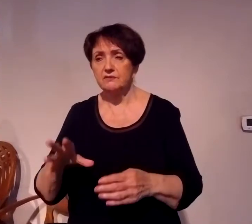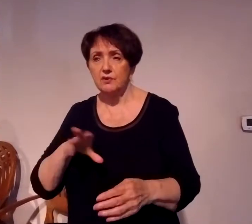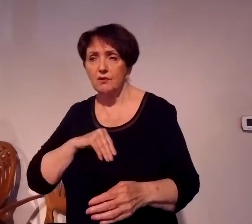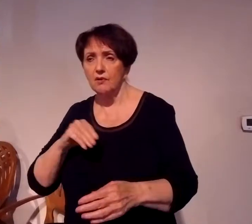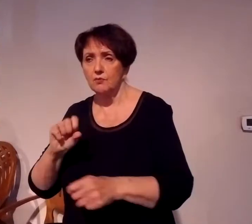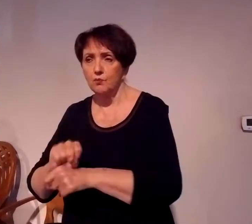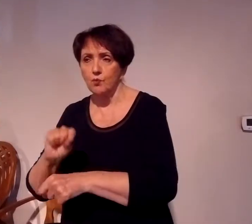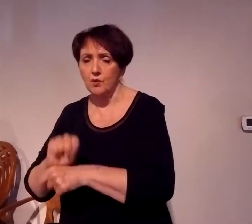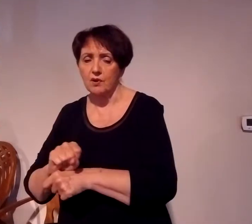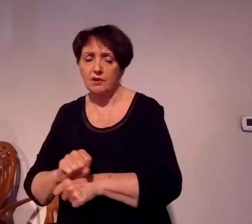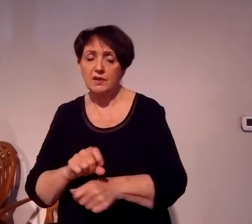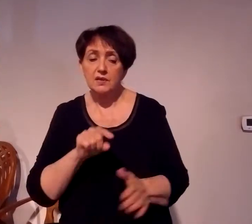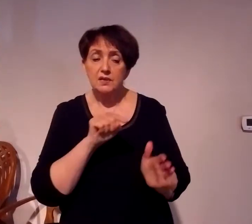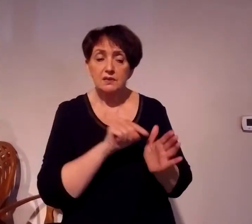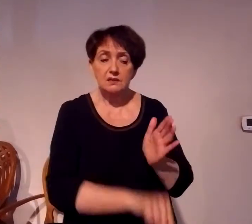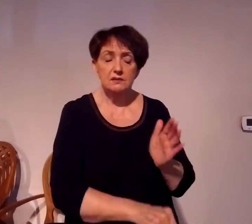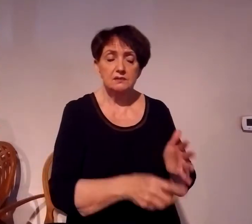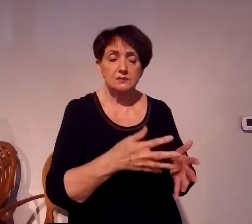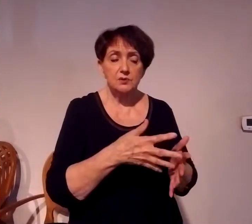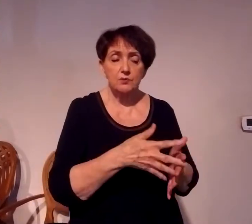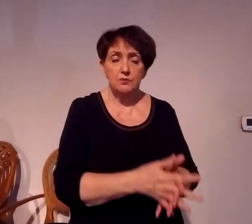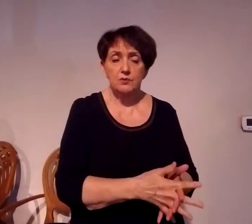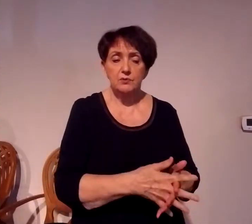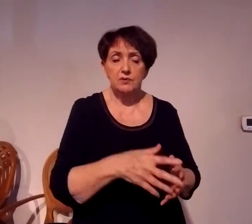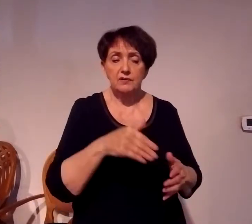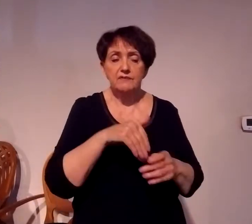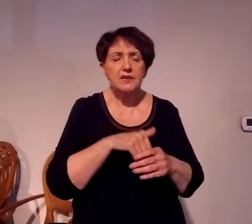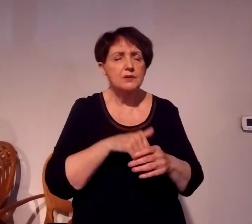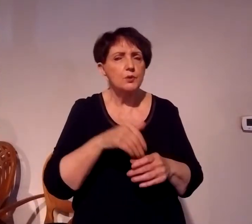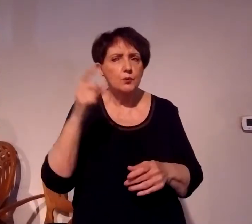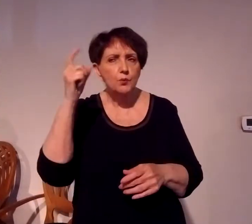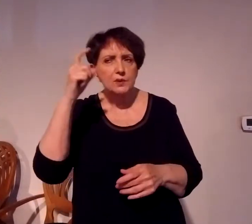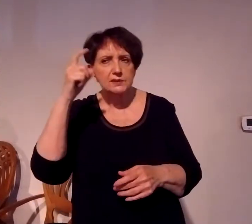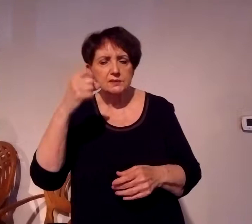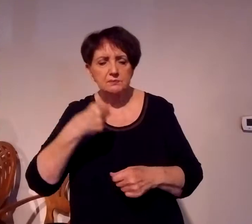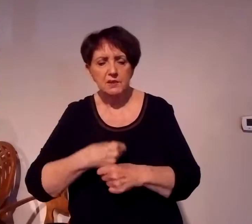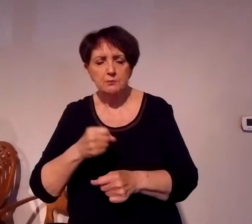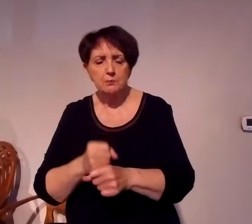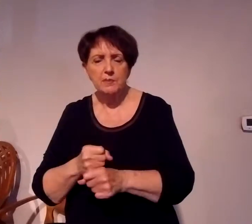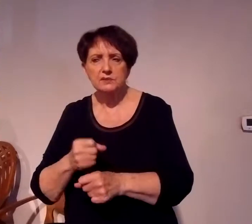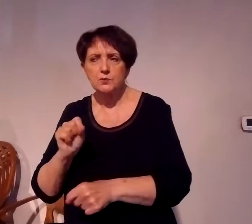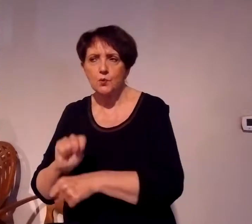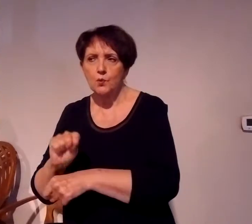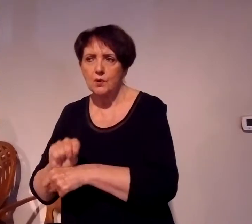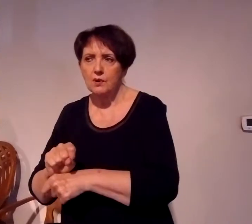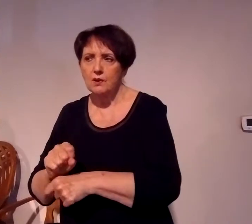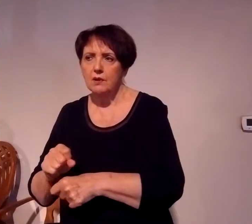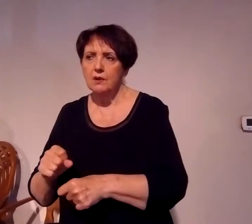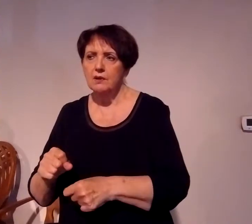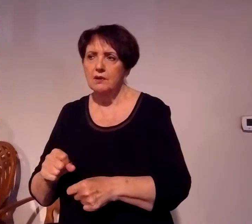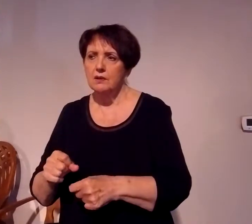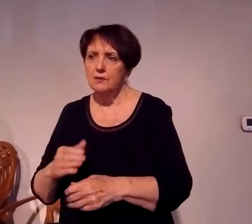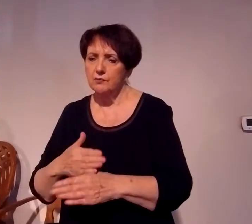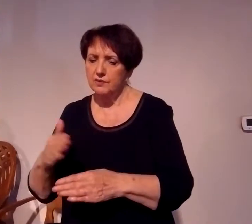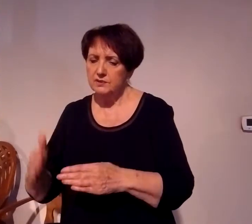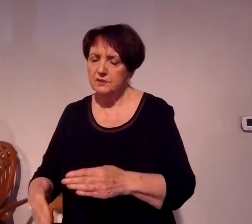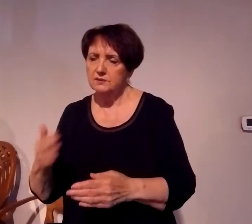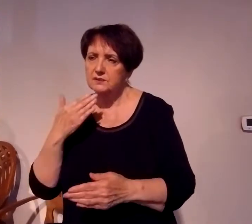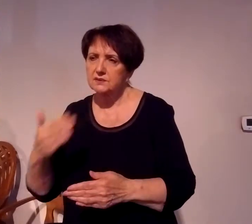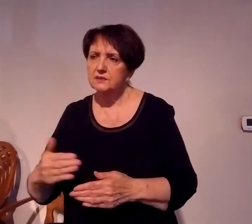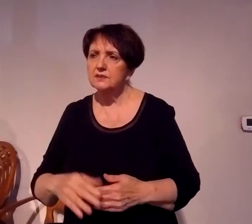root of inner wisdom which makes work fruitful. Go be love in the